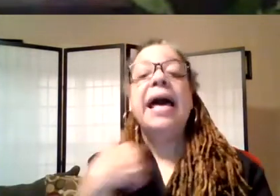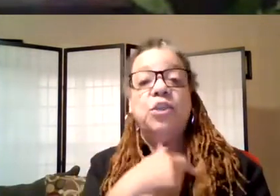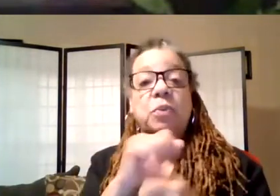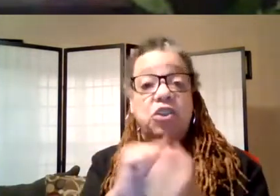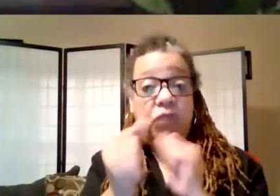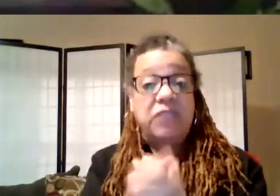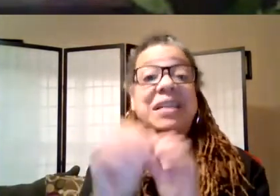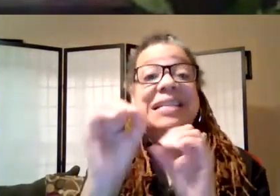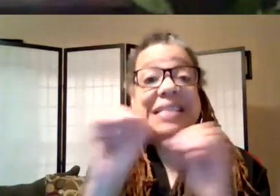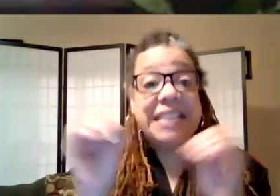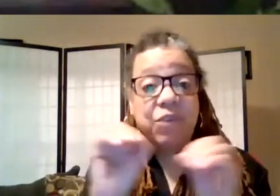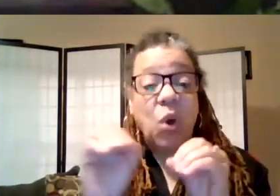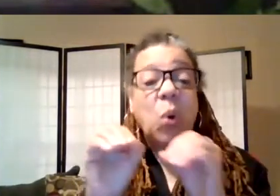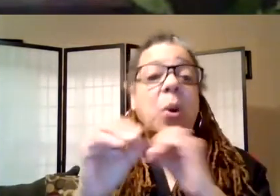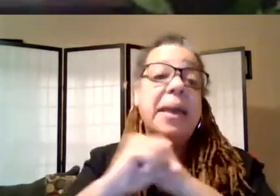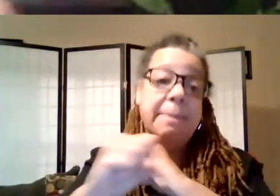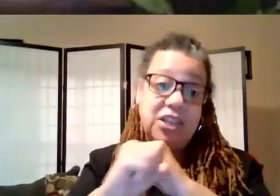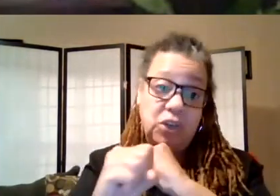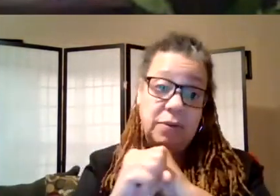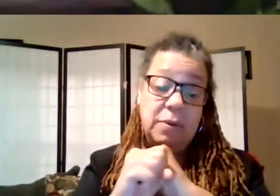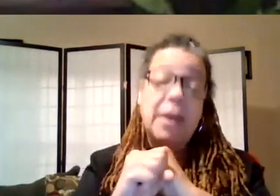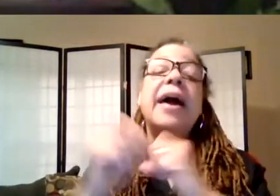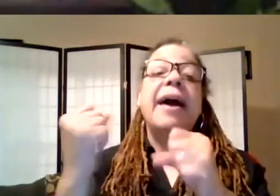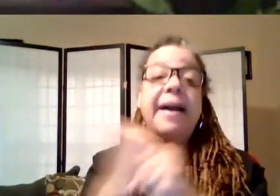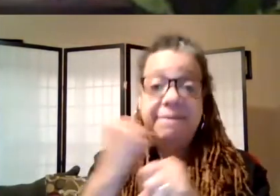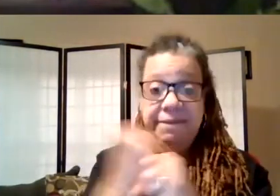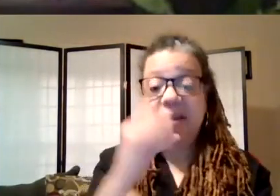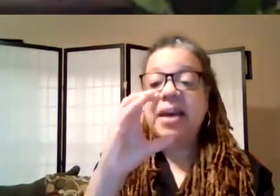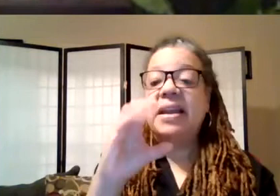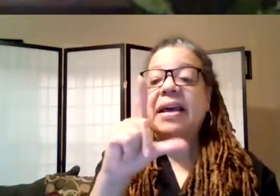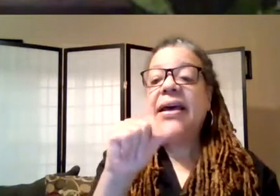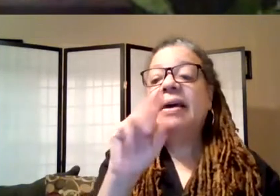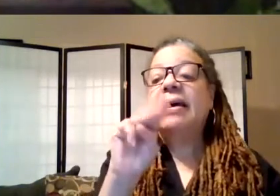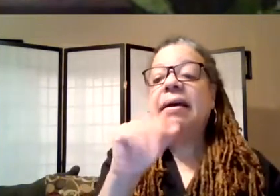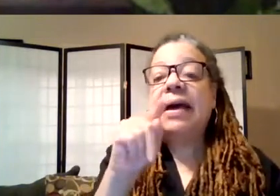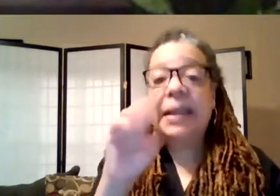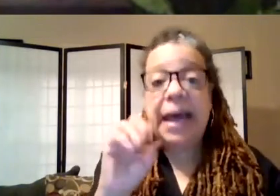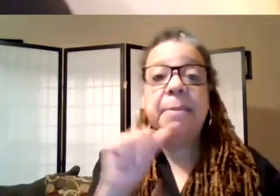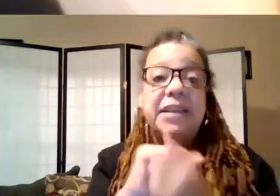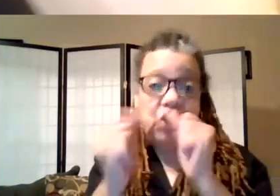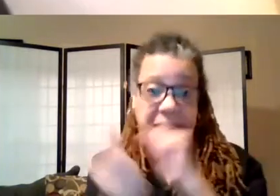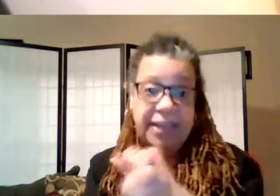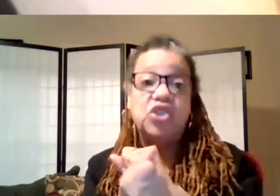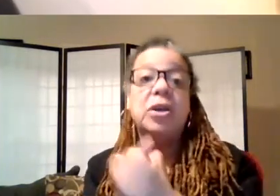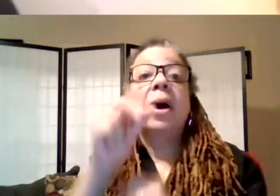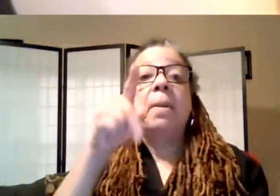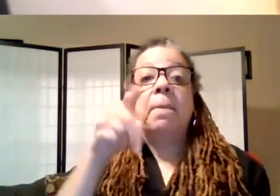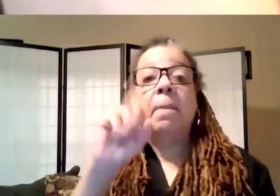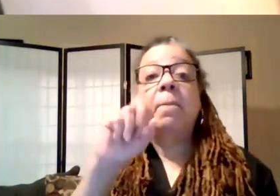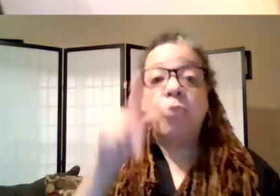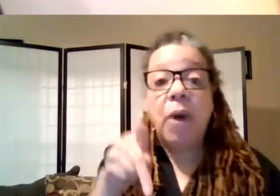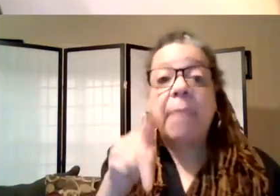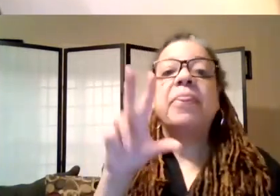emission vehicles and combating climate change, it's going to be done with the equity lens. Thank you. And also You 20 billion.